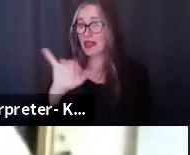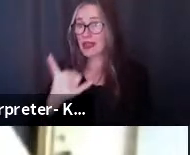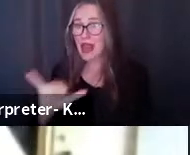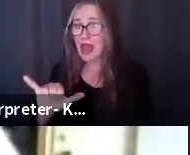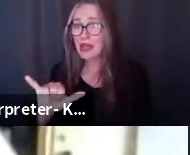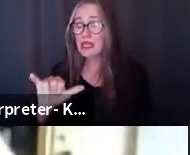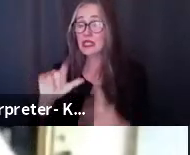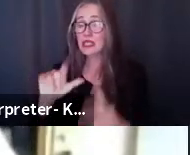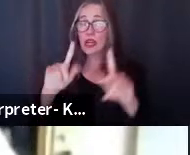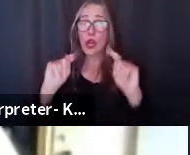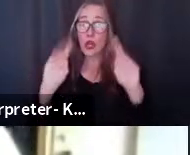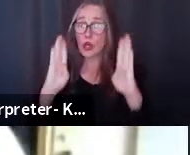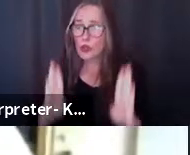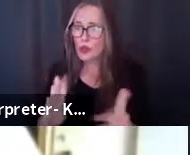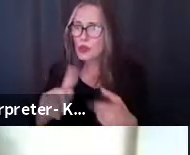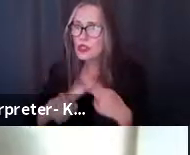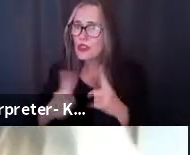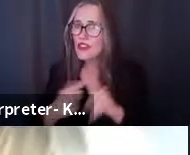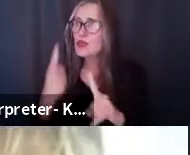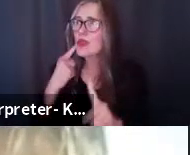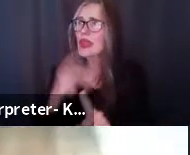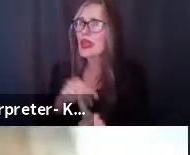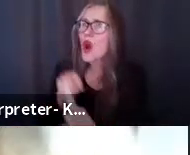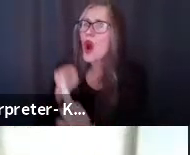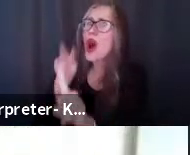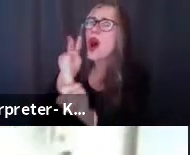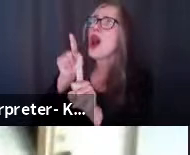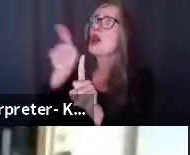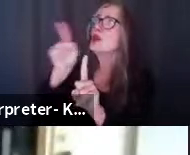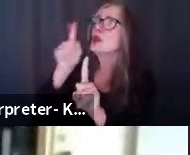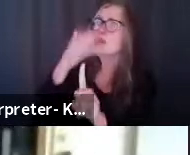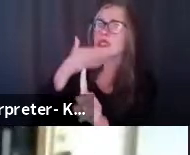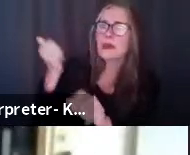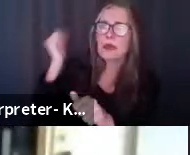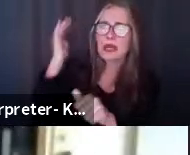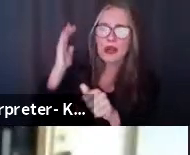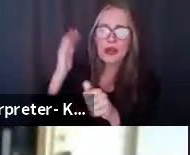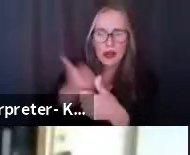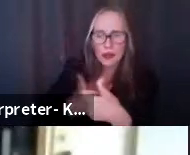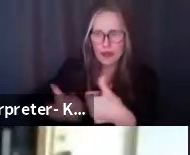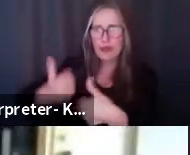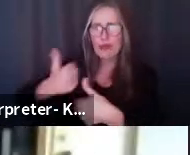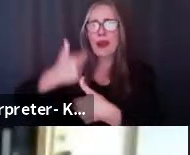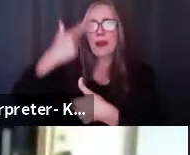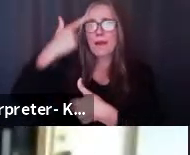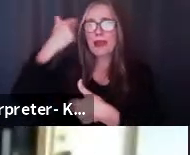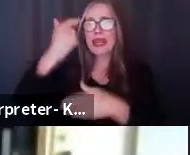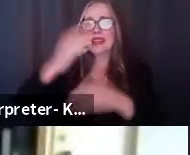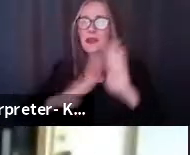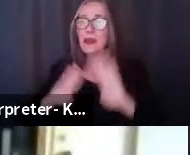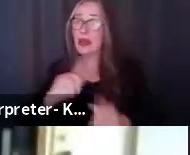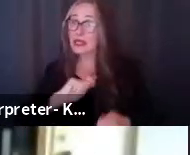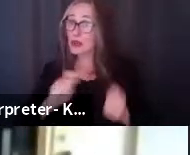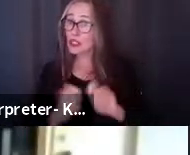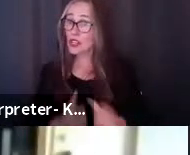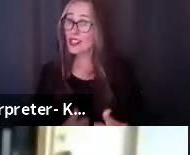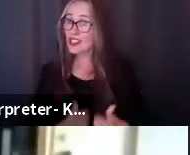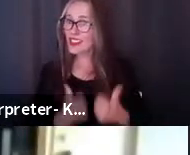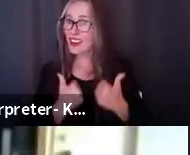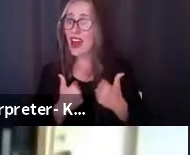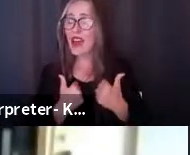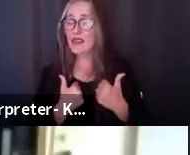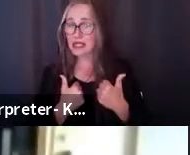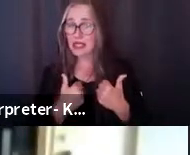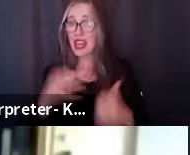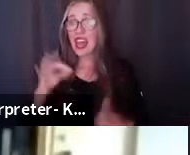their friends this belief that they were superior because their biology would shape their lives and the